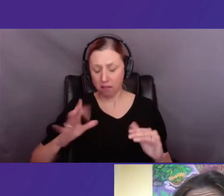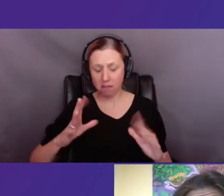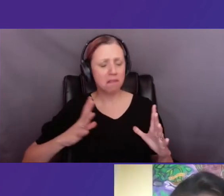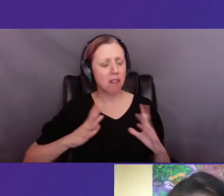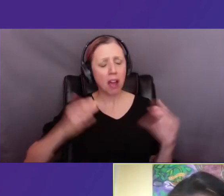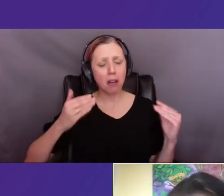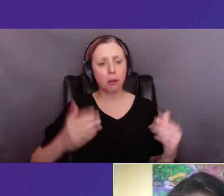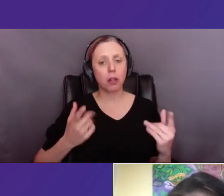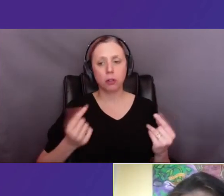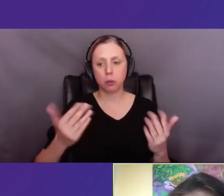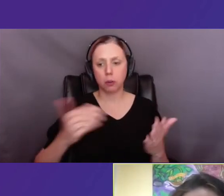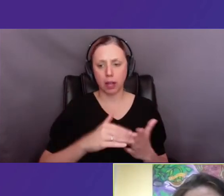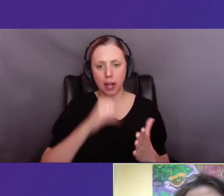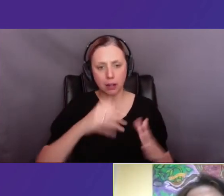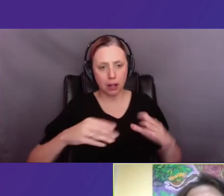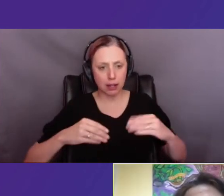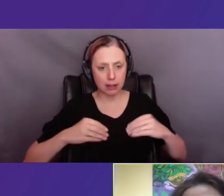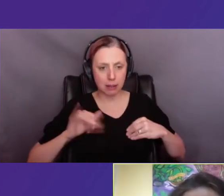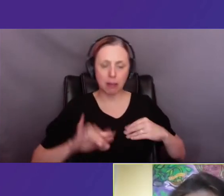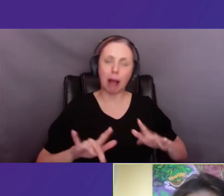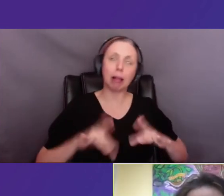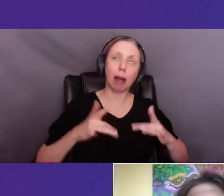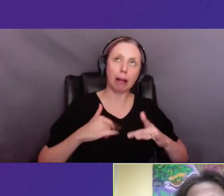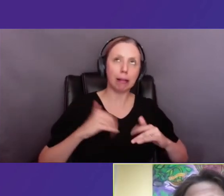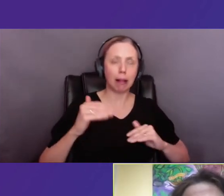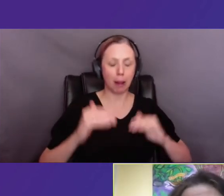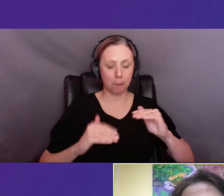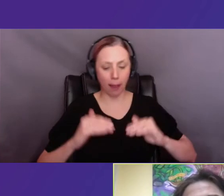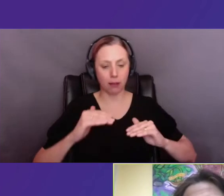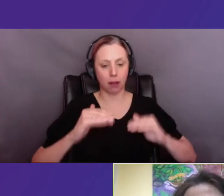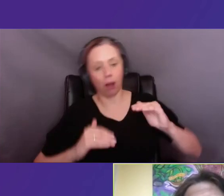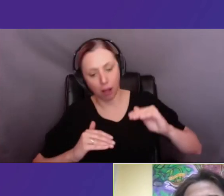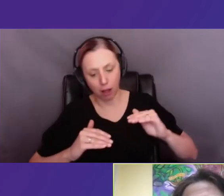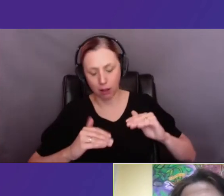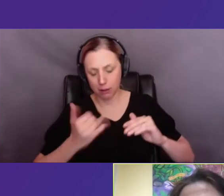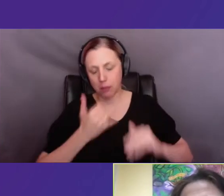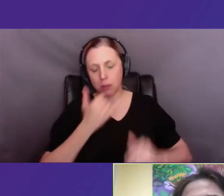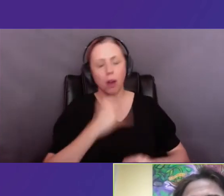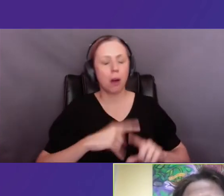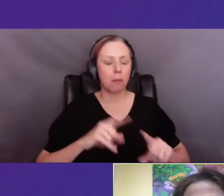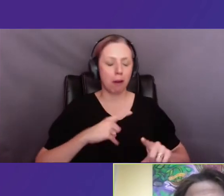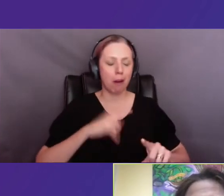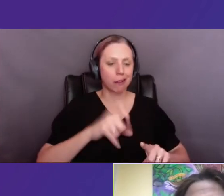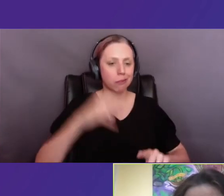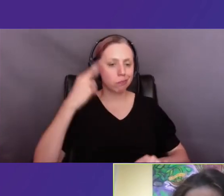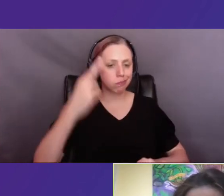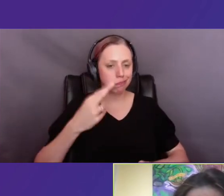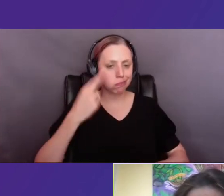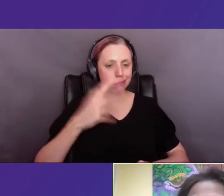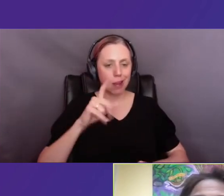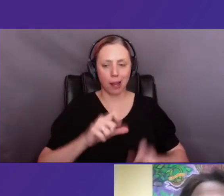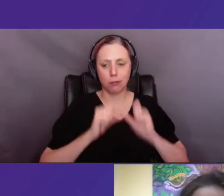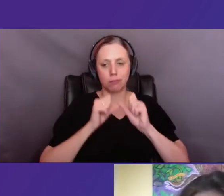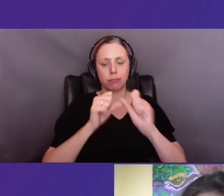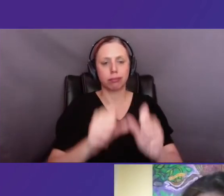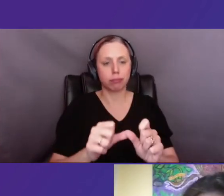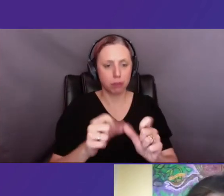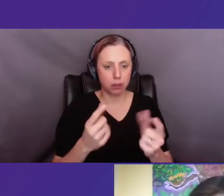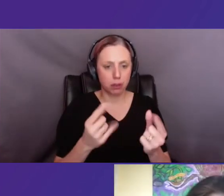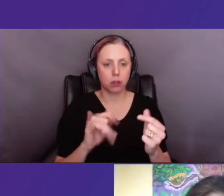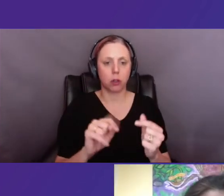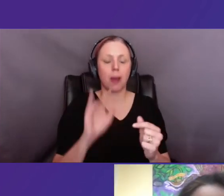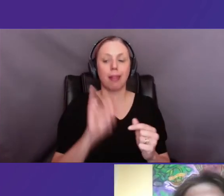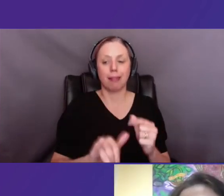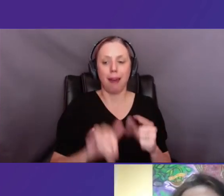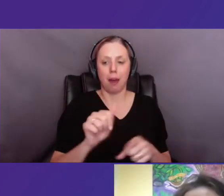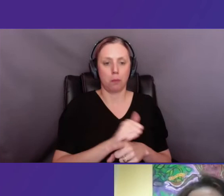don't take it lightly that I fell off, but I need to recognize that I have to keep doing it. Exactly. That is the